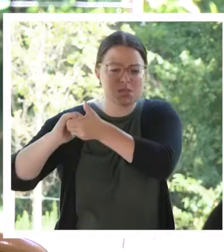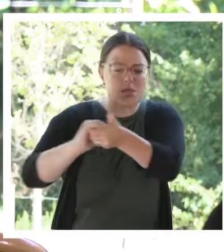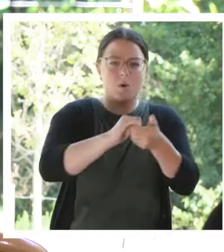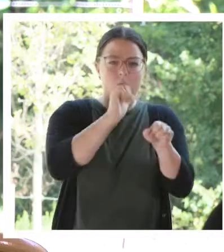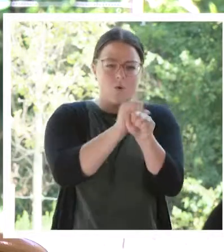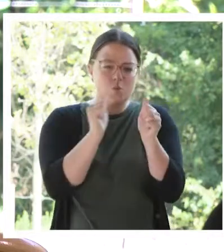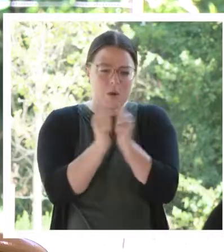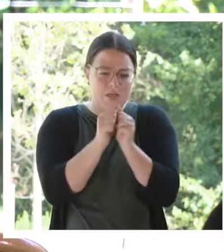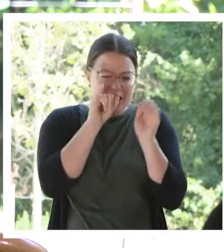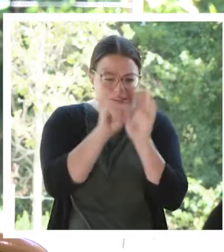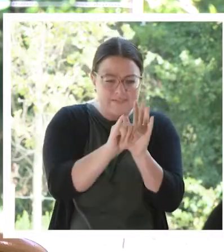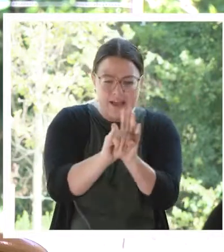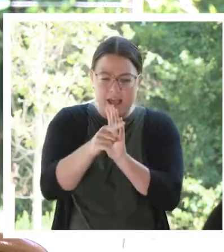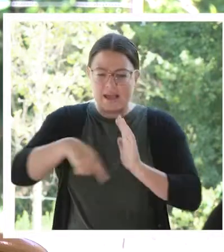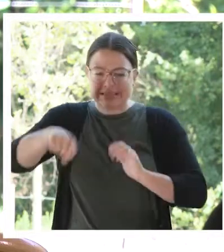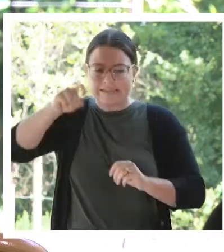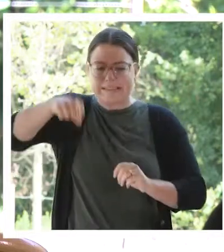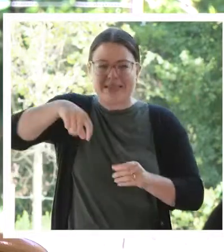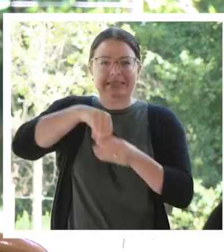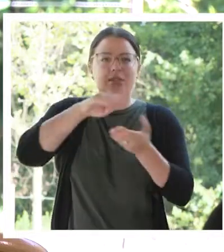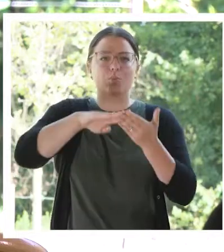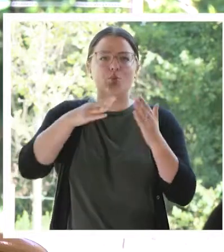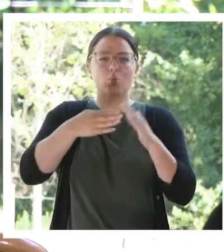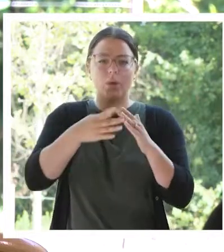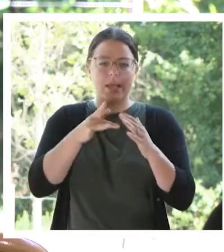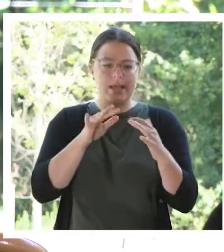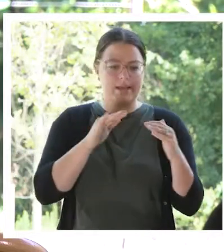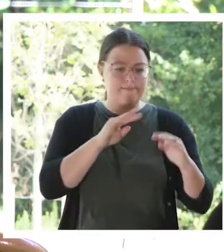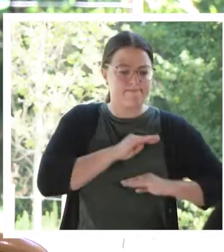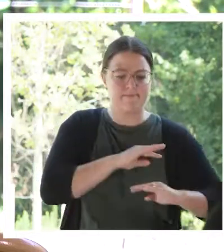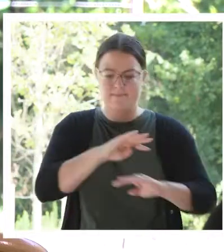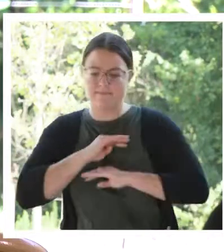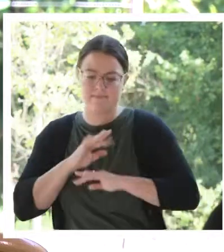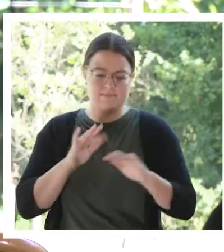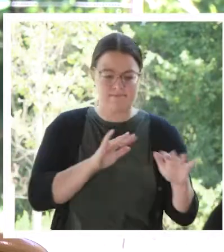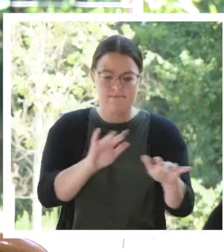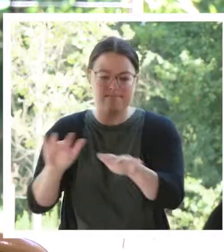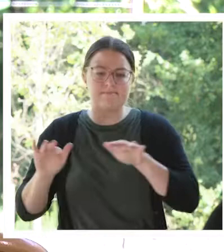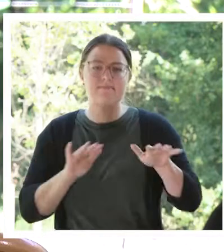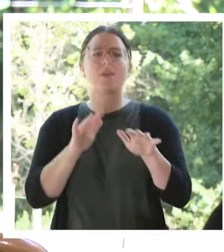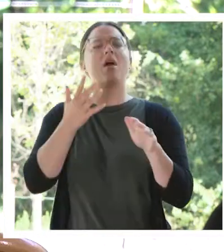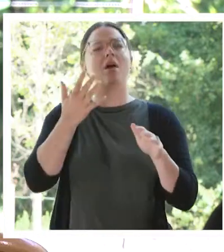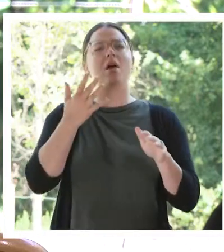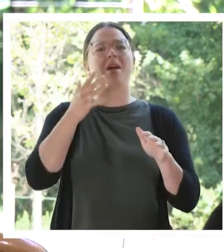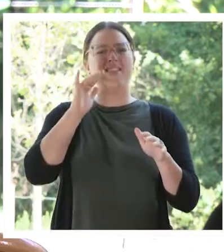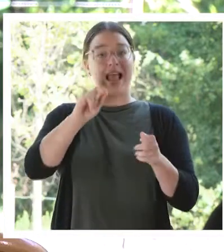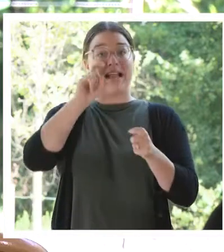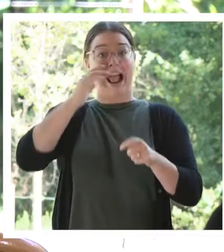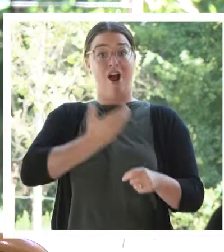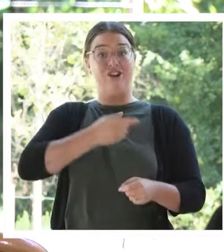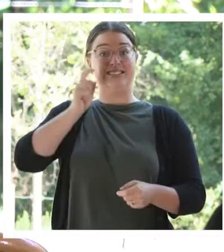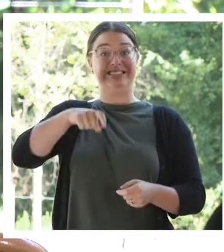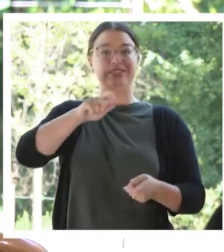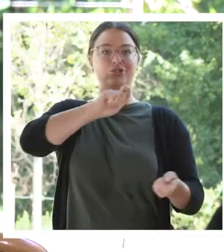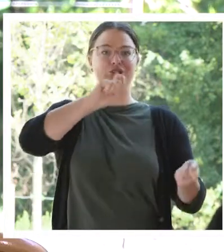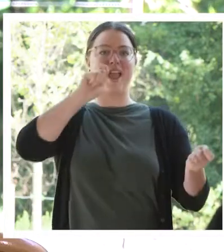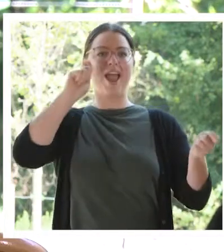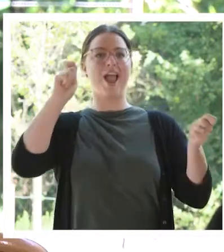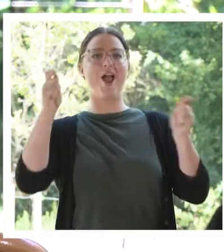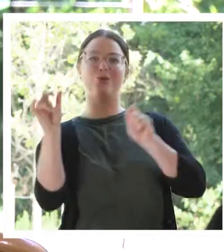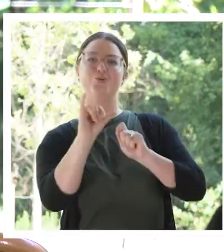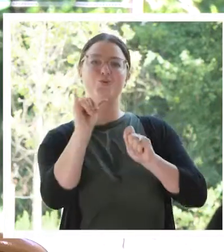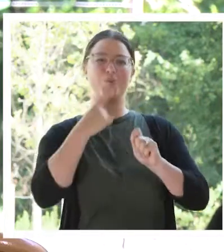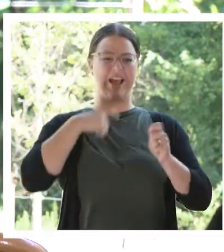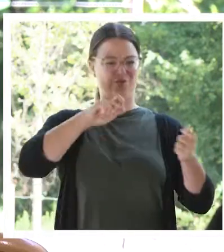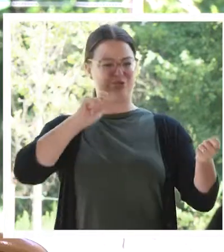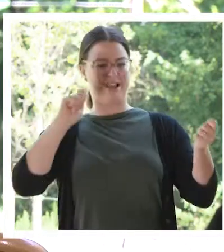quickly to meet those needs. And I will say those needs changed and over time as to what we needed to do. We stood